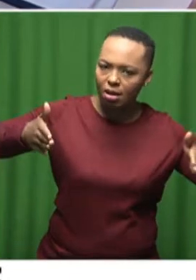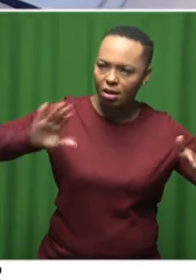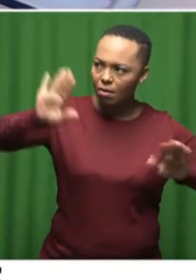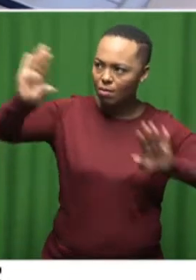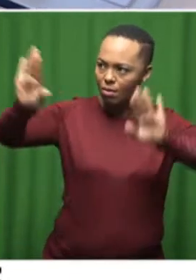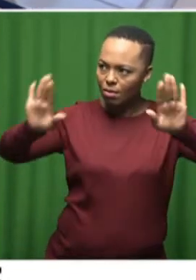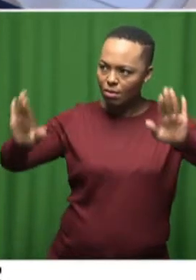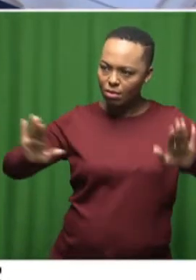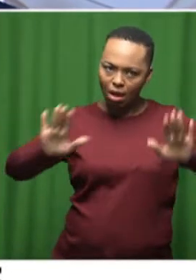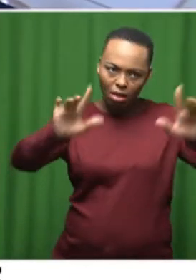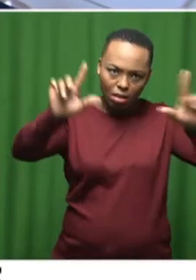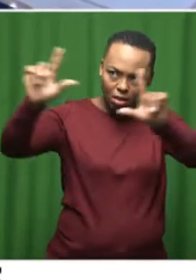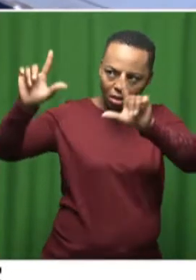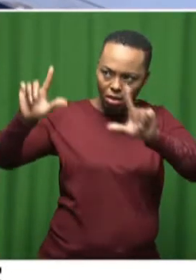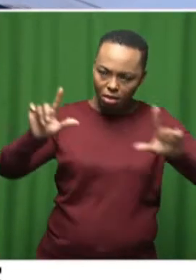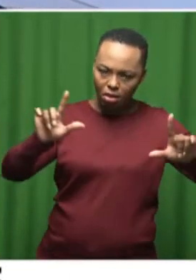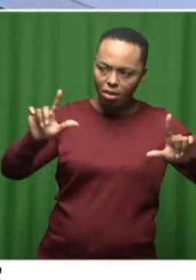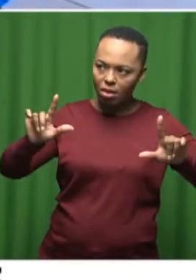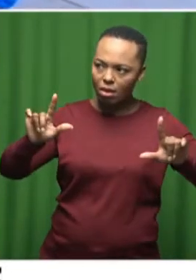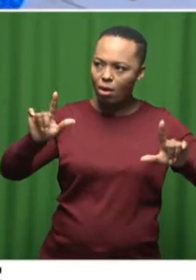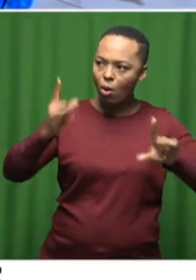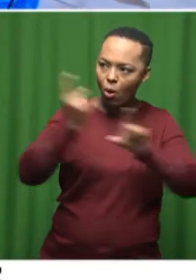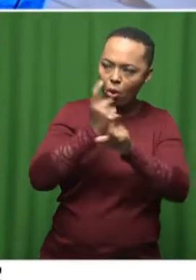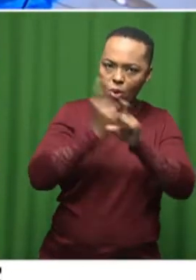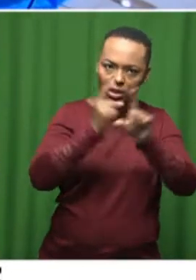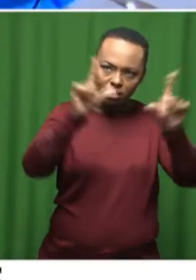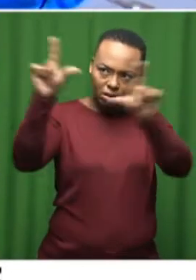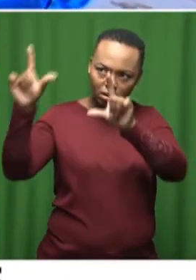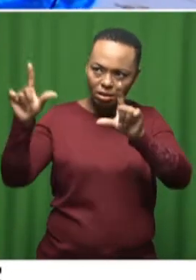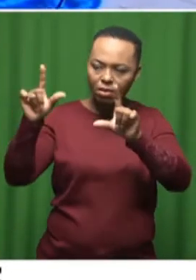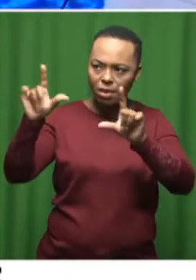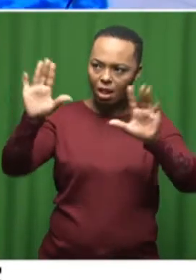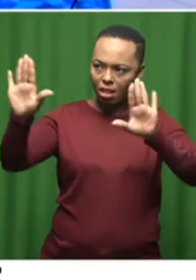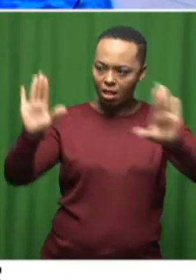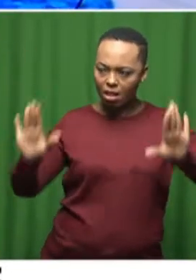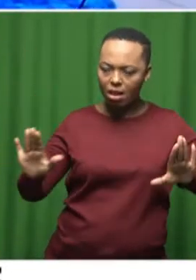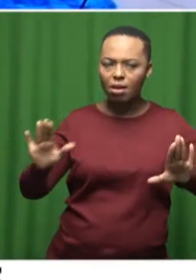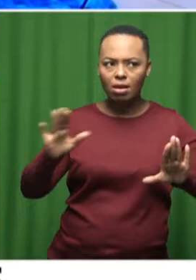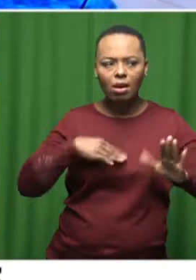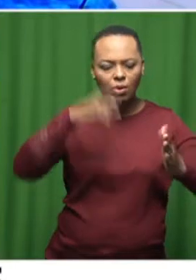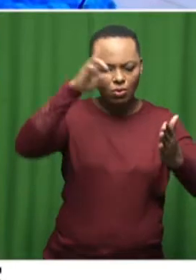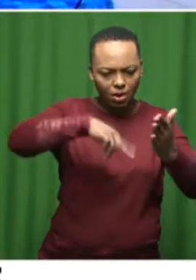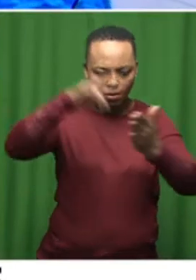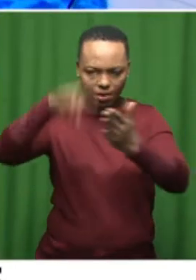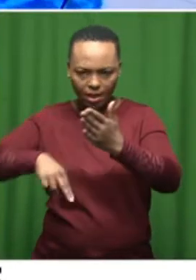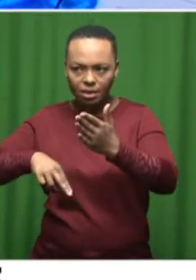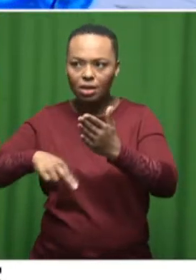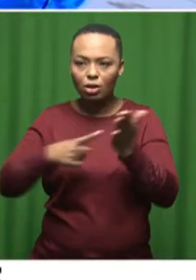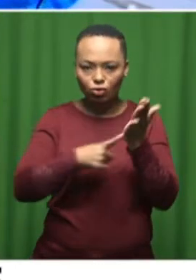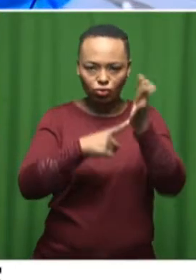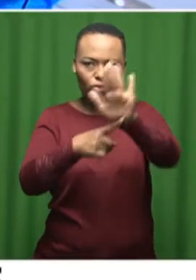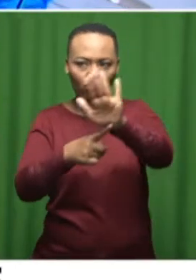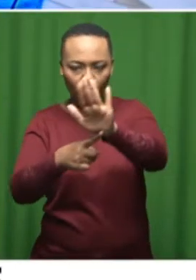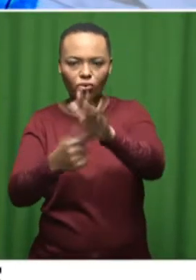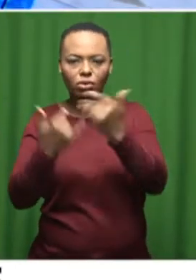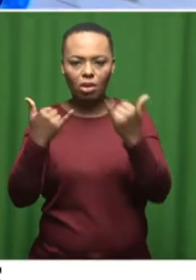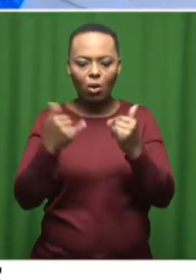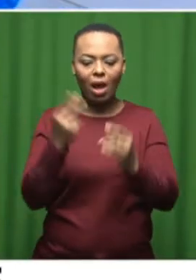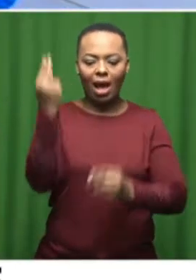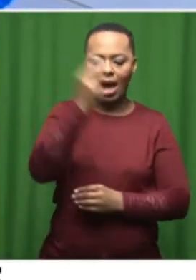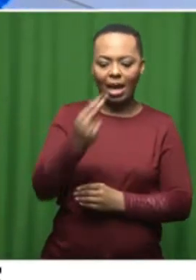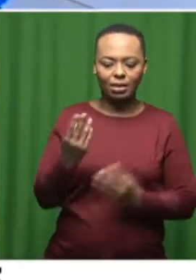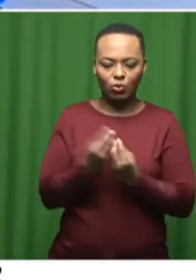go look at them and read, because it is, of course, depicting artists with disabilities.